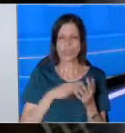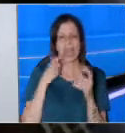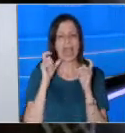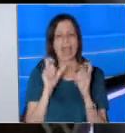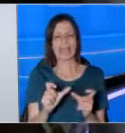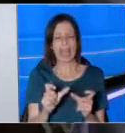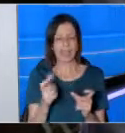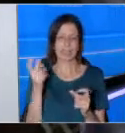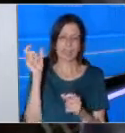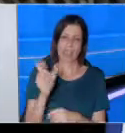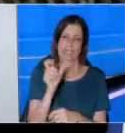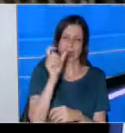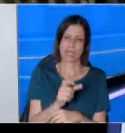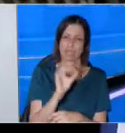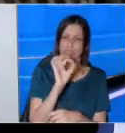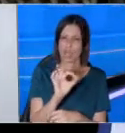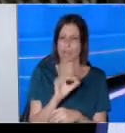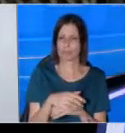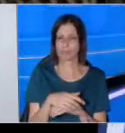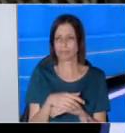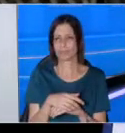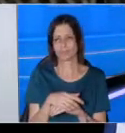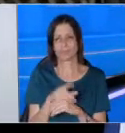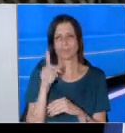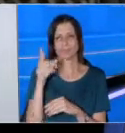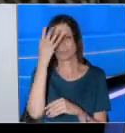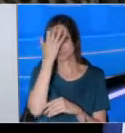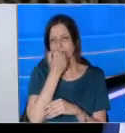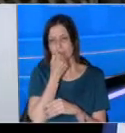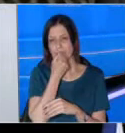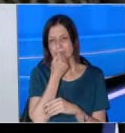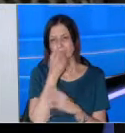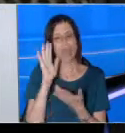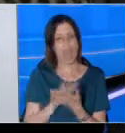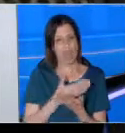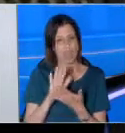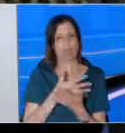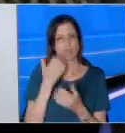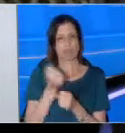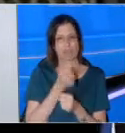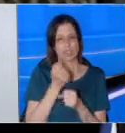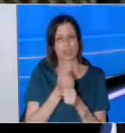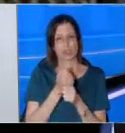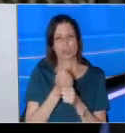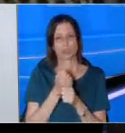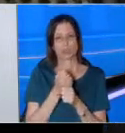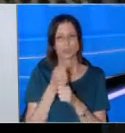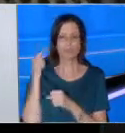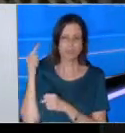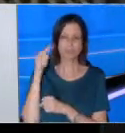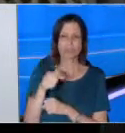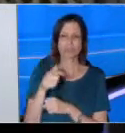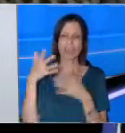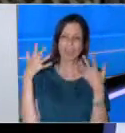its citizens. They have decided a deliberate attack on Jerusalem, our